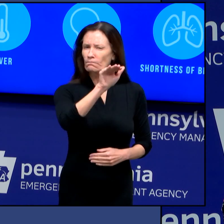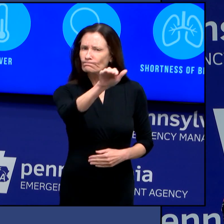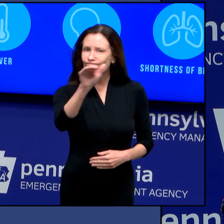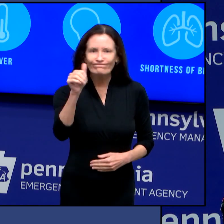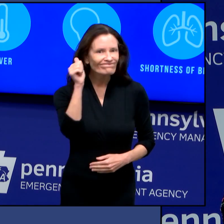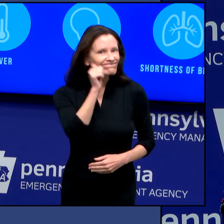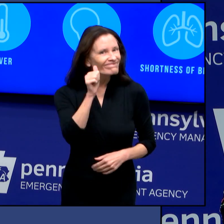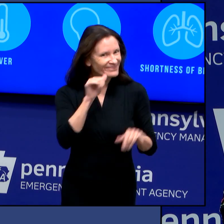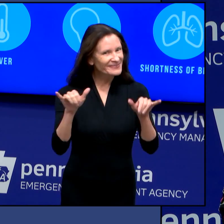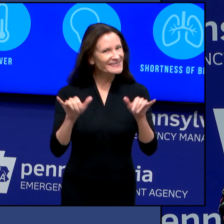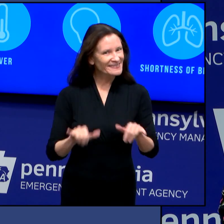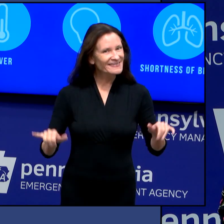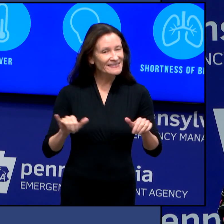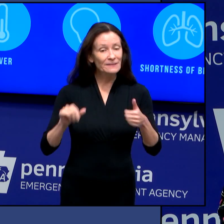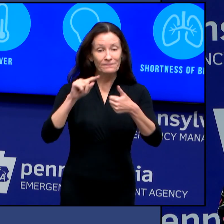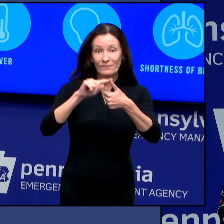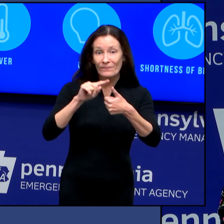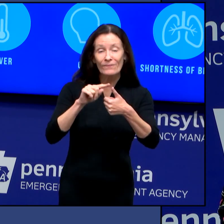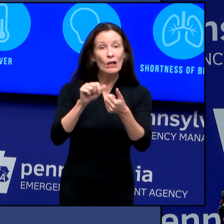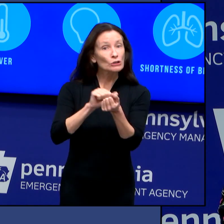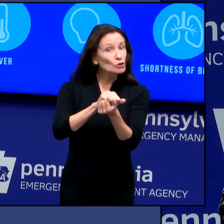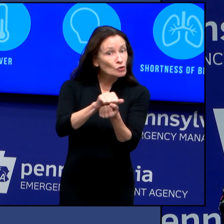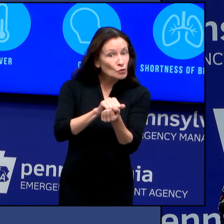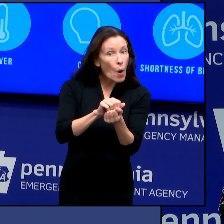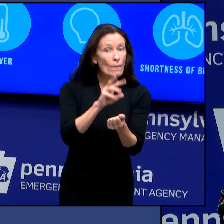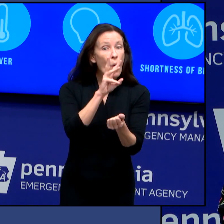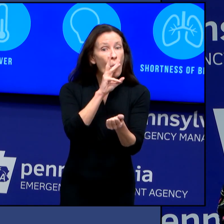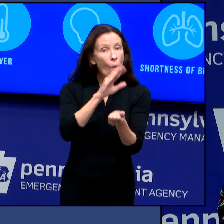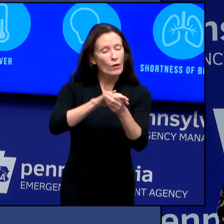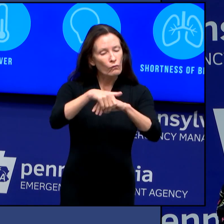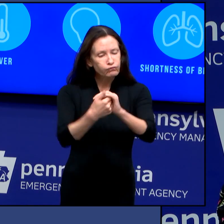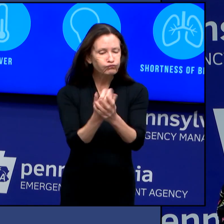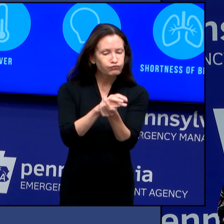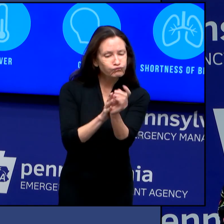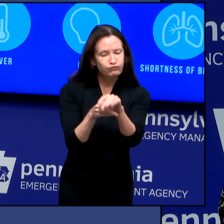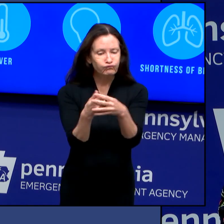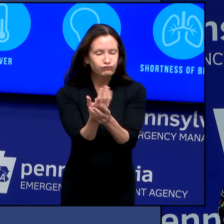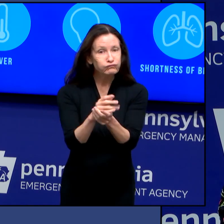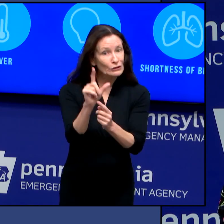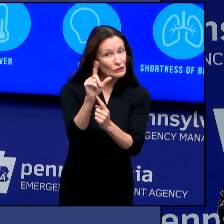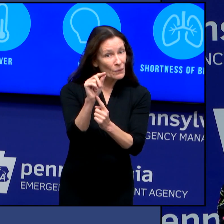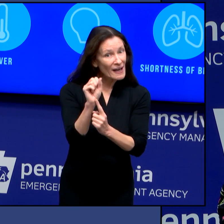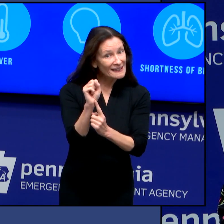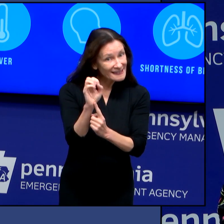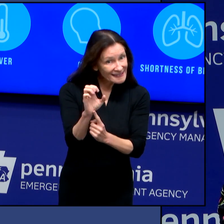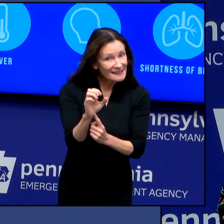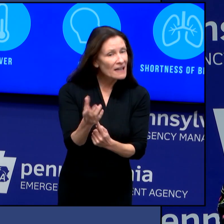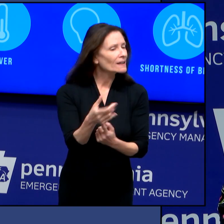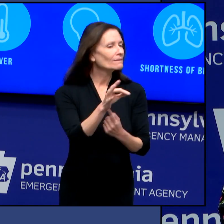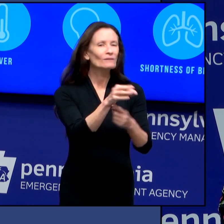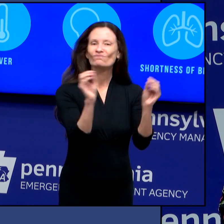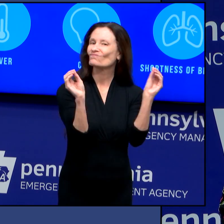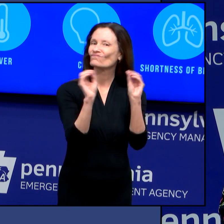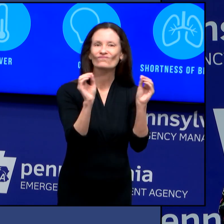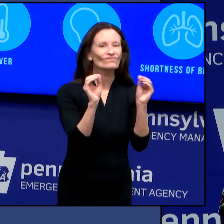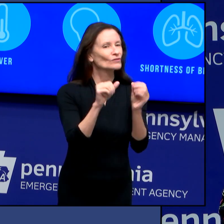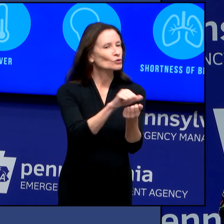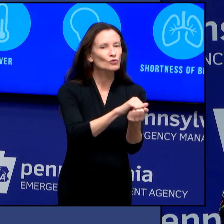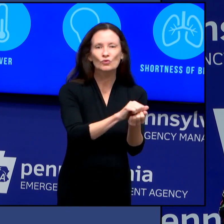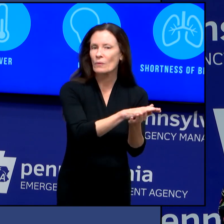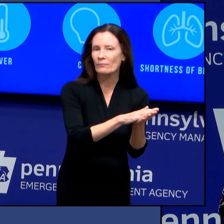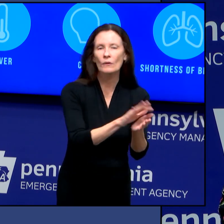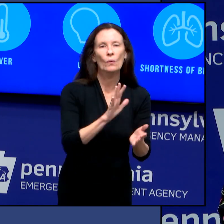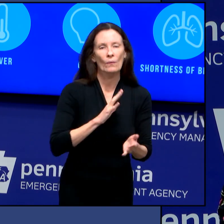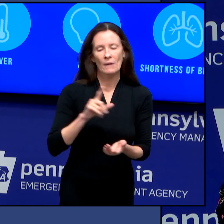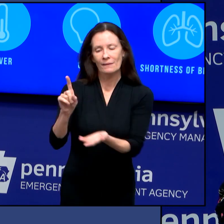seconds, or use hand sanitizer if soap and water are not available. Cover any coughs or sneezes with